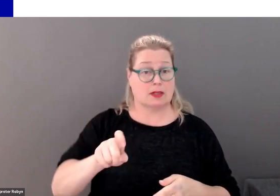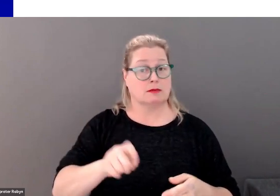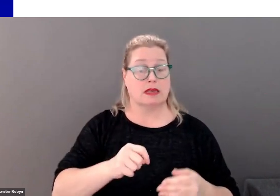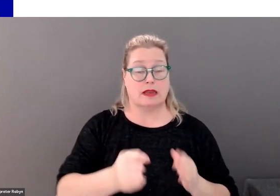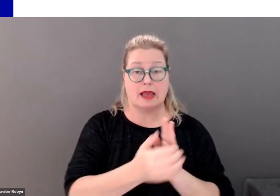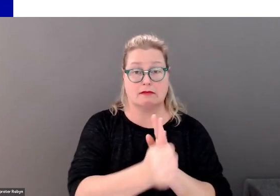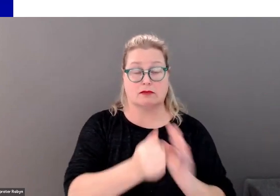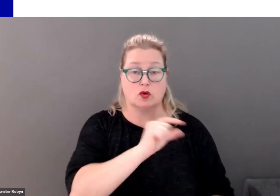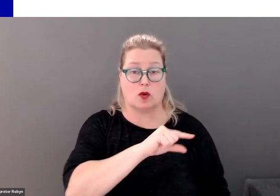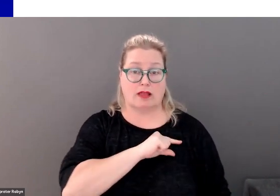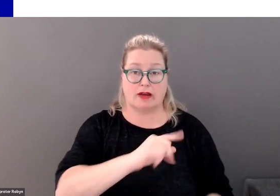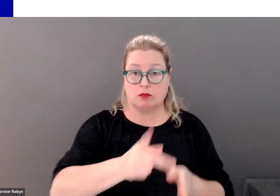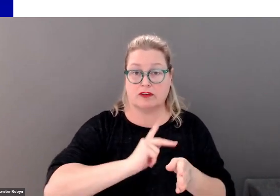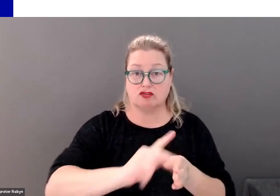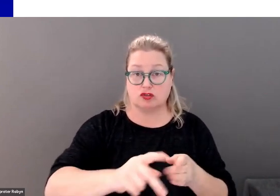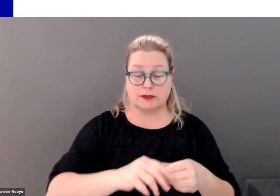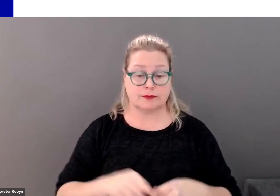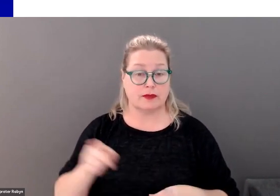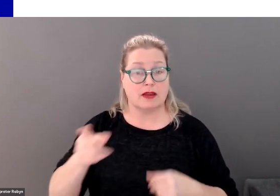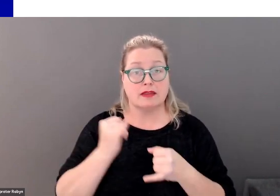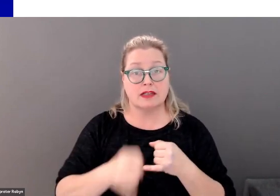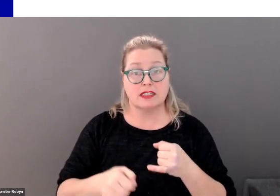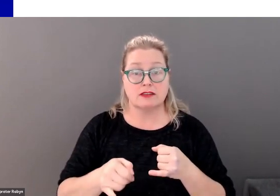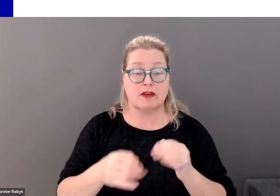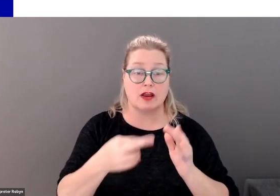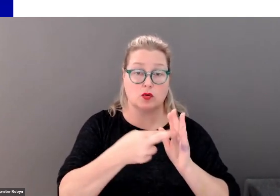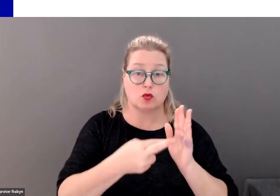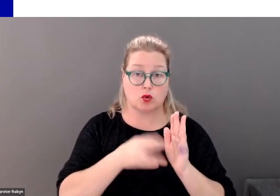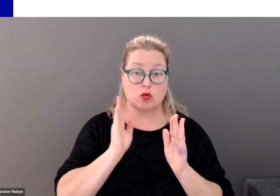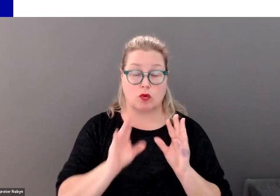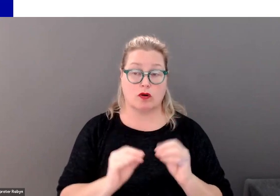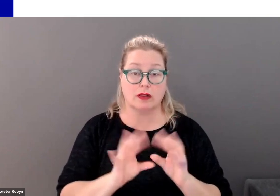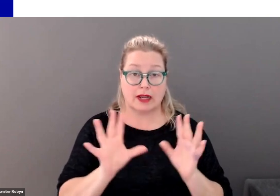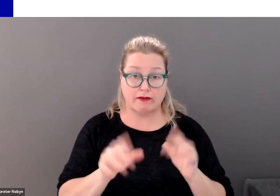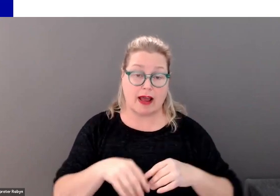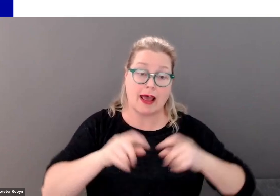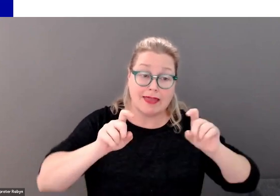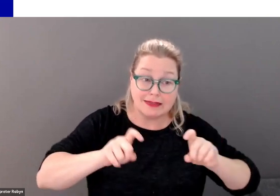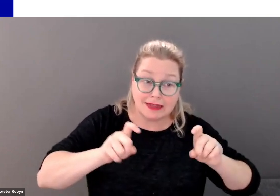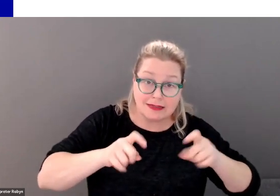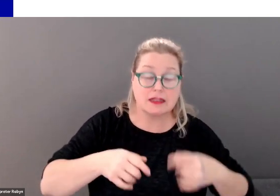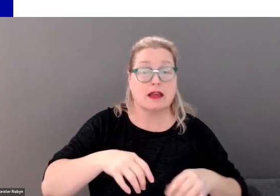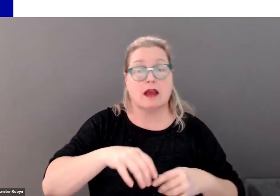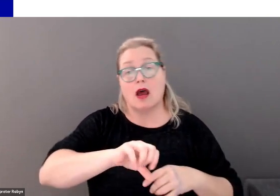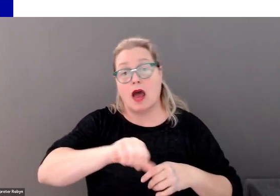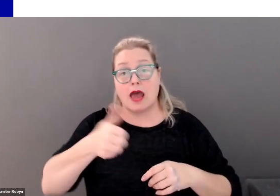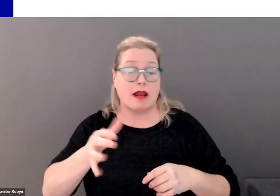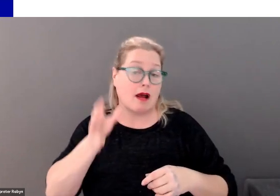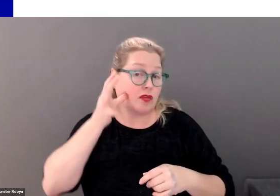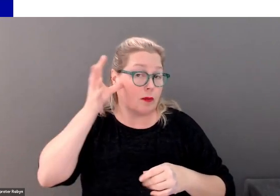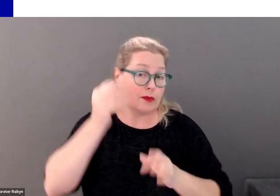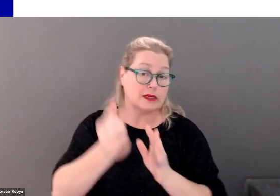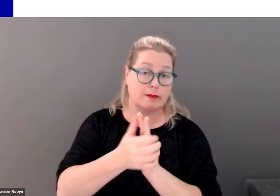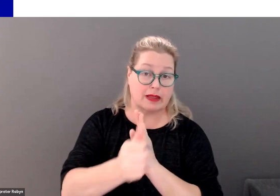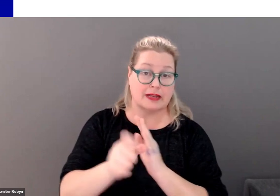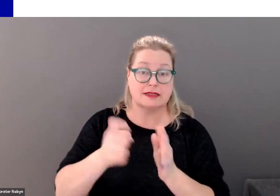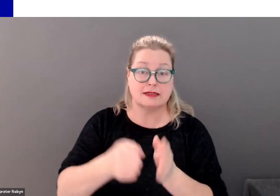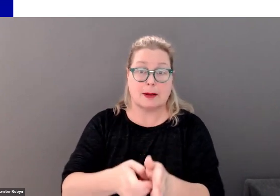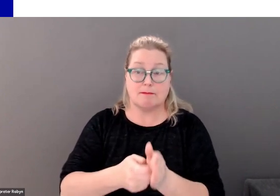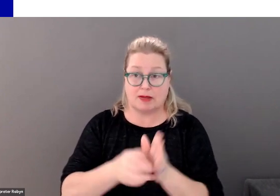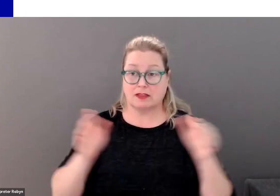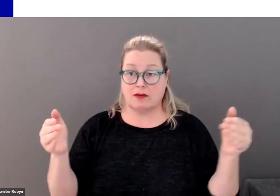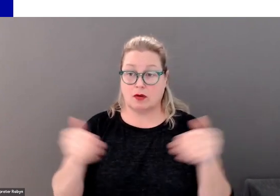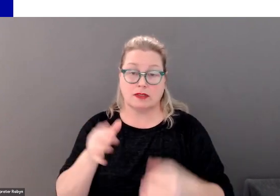needs. This final rule clarifies that tests and other assessments of parenting abilities must focus on parenting